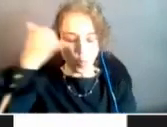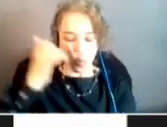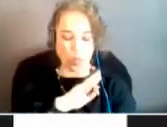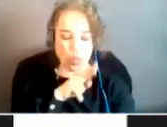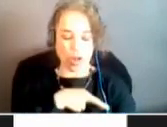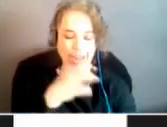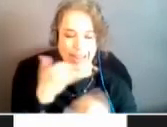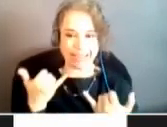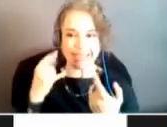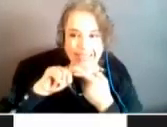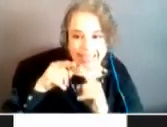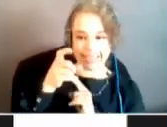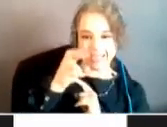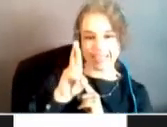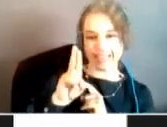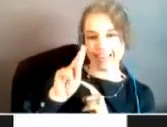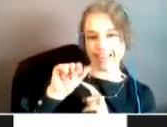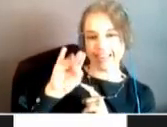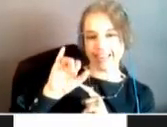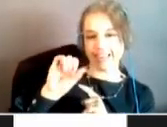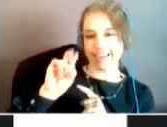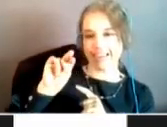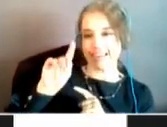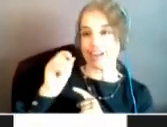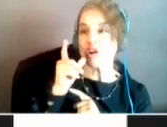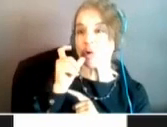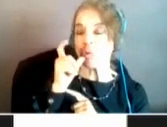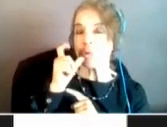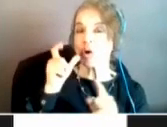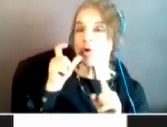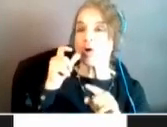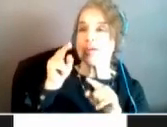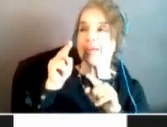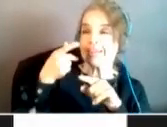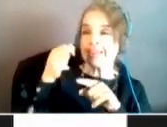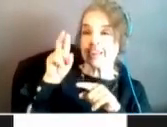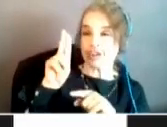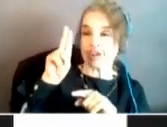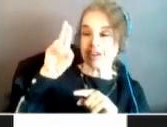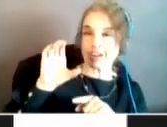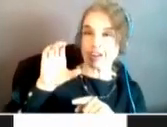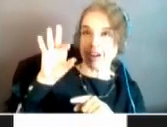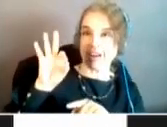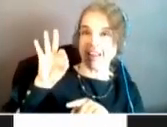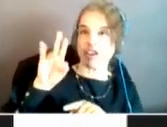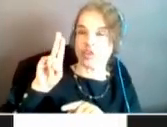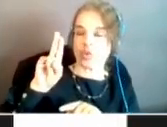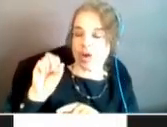Right now, Dr. Carla Parasinato, who is a geriatrician at UCSF and a